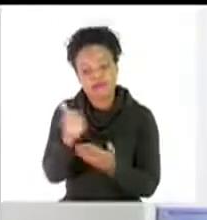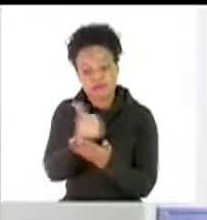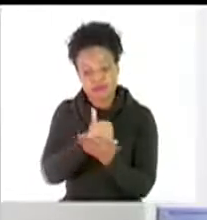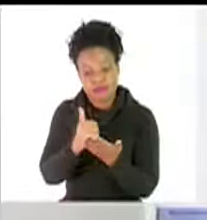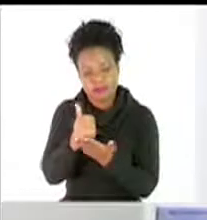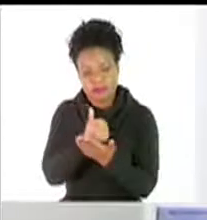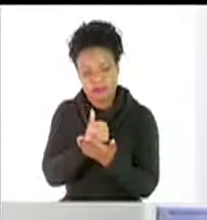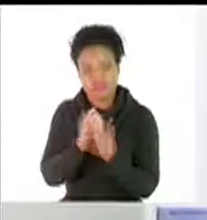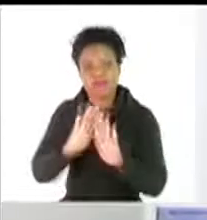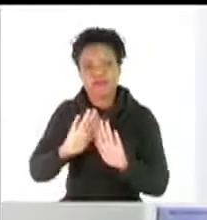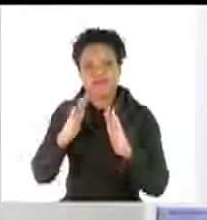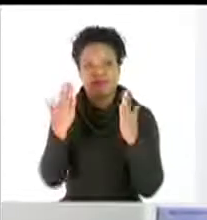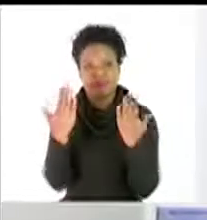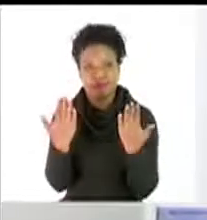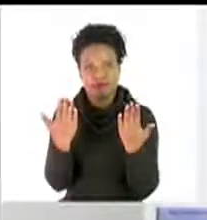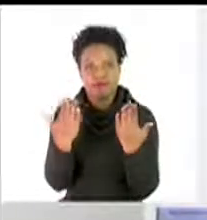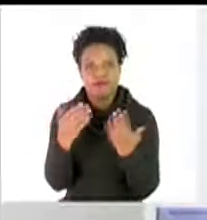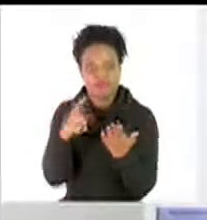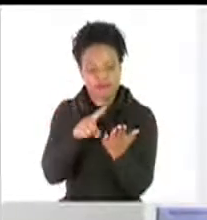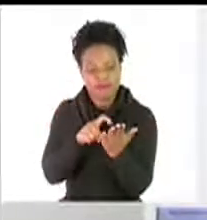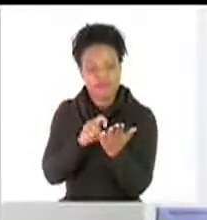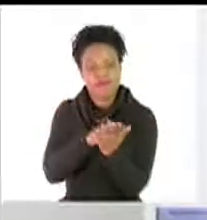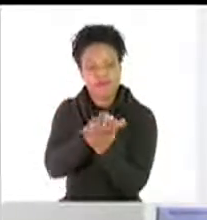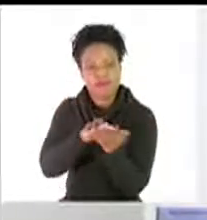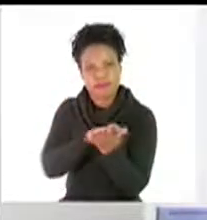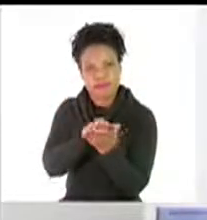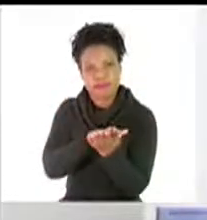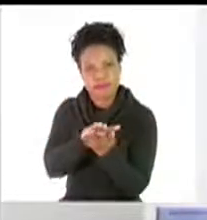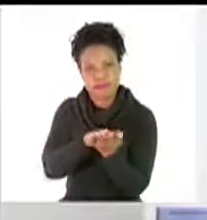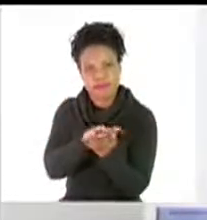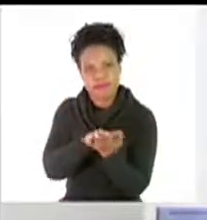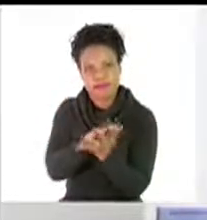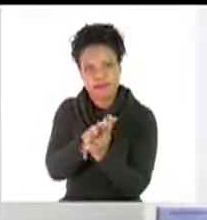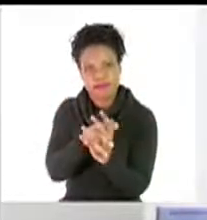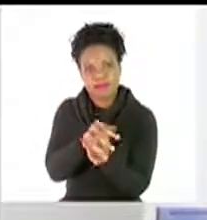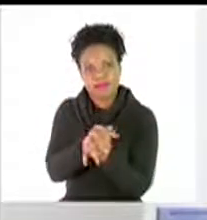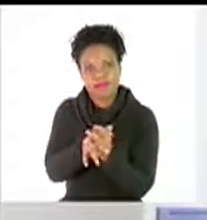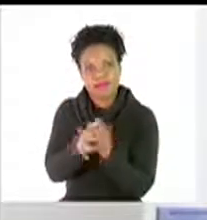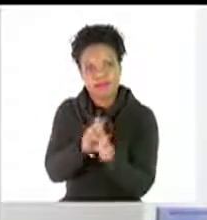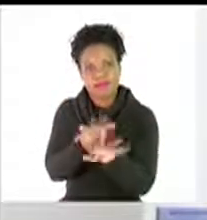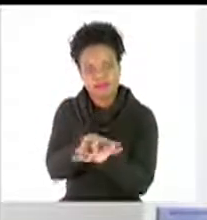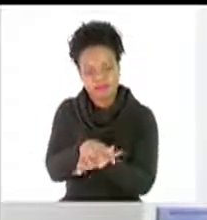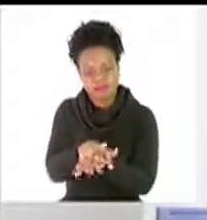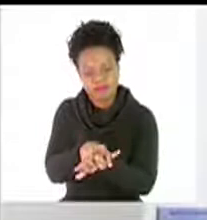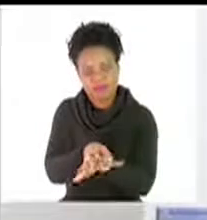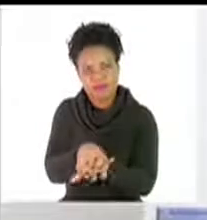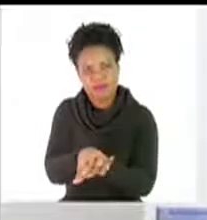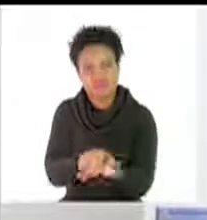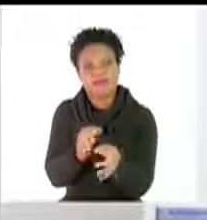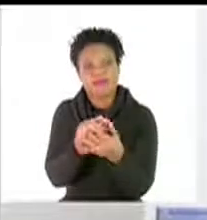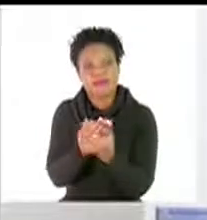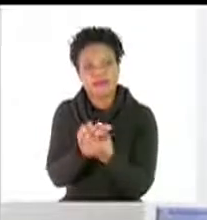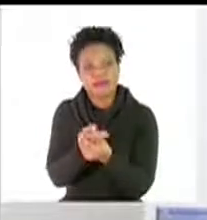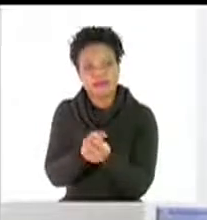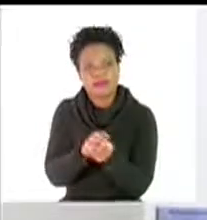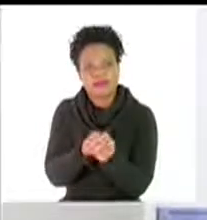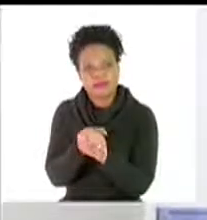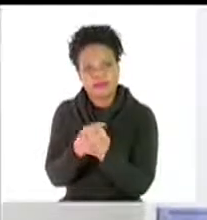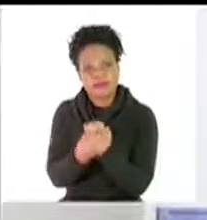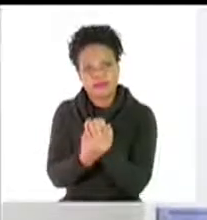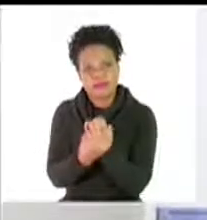hands like that, inside and outside, and then in between our fingers.